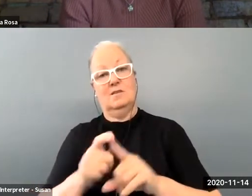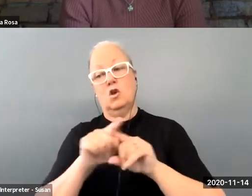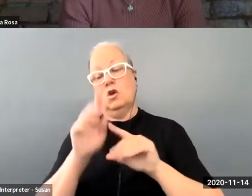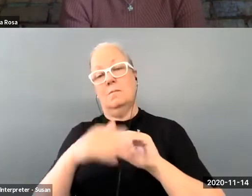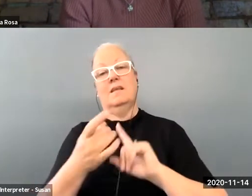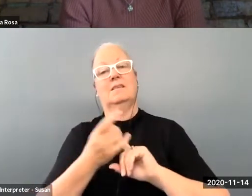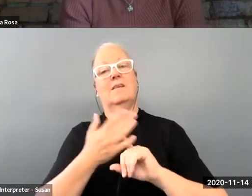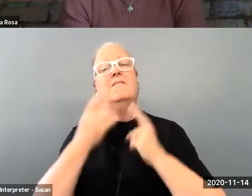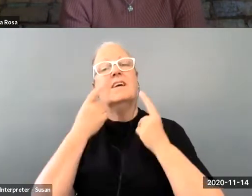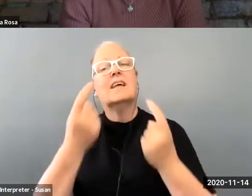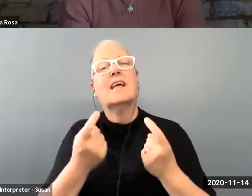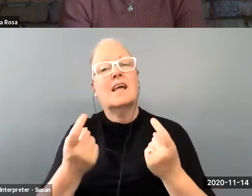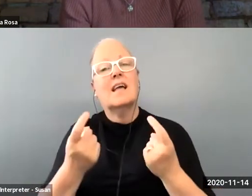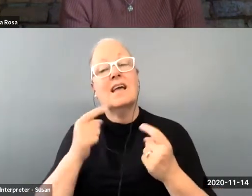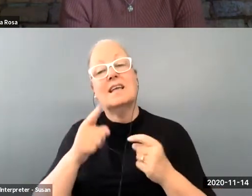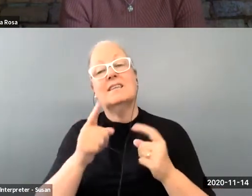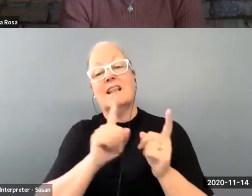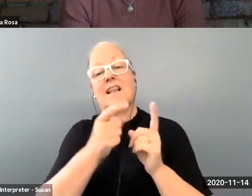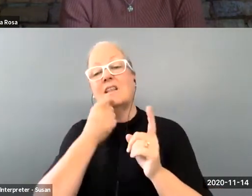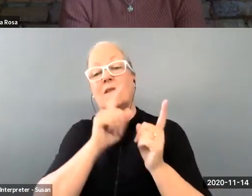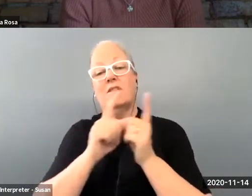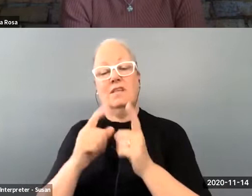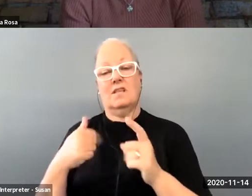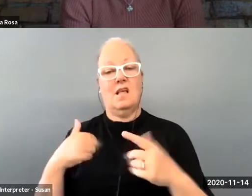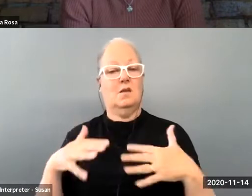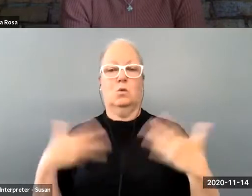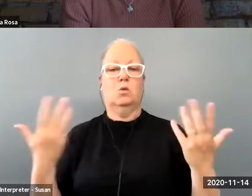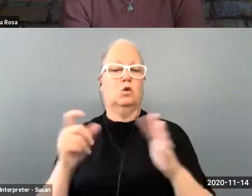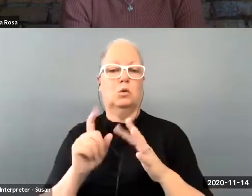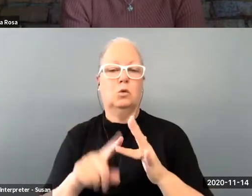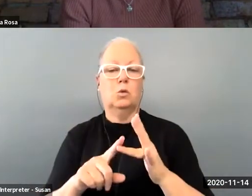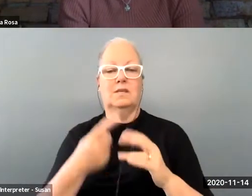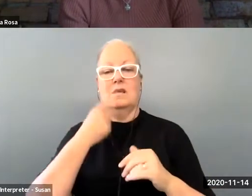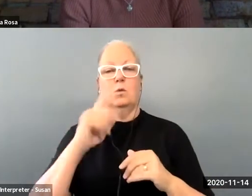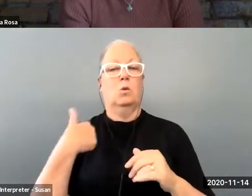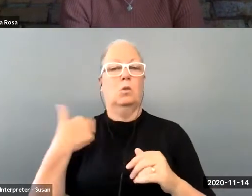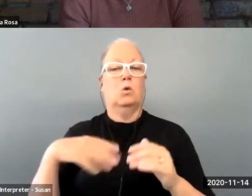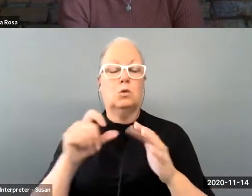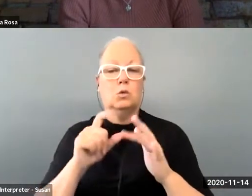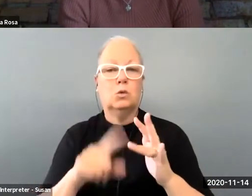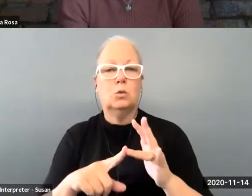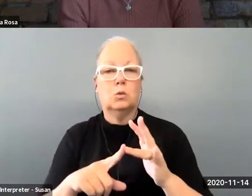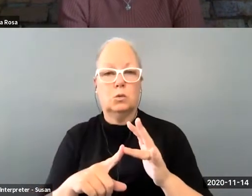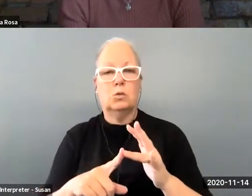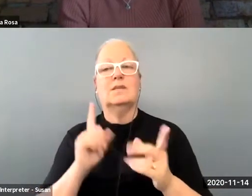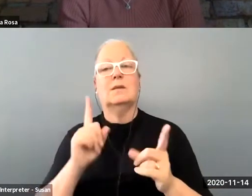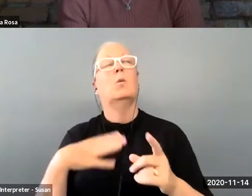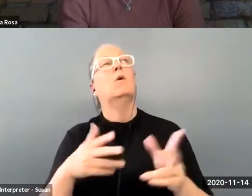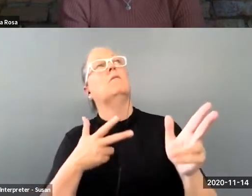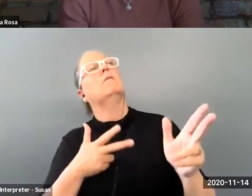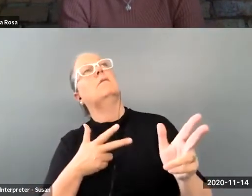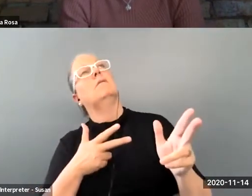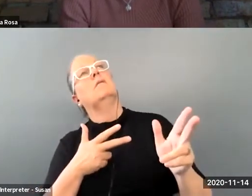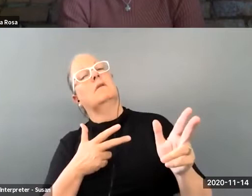is that often it's the things that I don't want to do. So what I want to do after I've written something hard is lie on the couch and eat